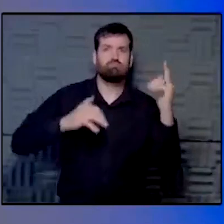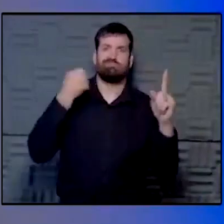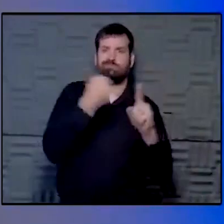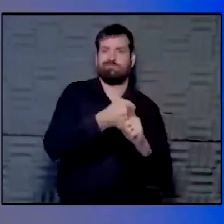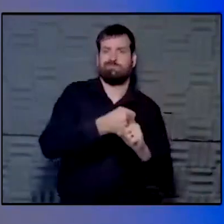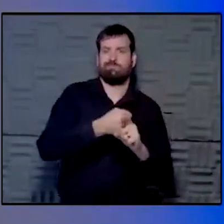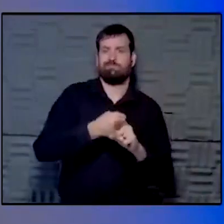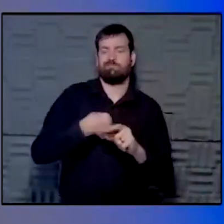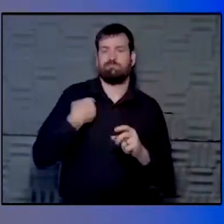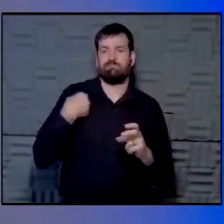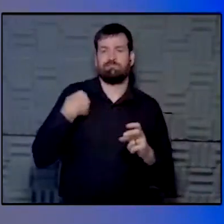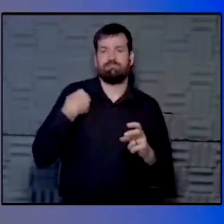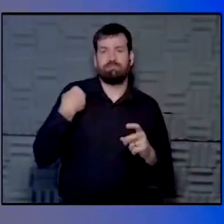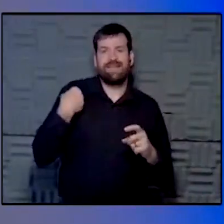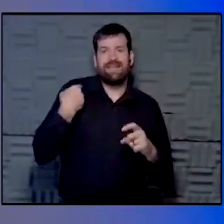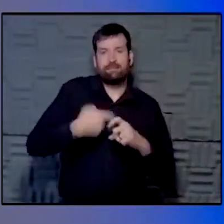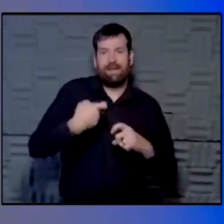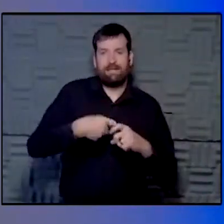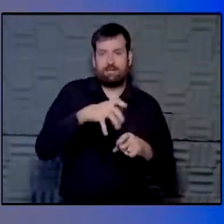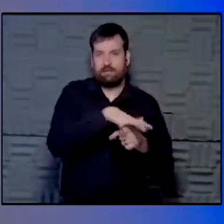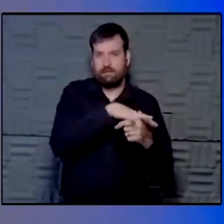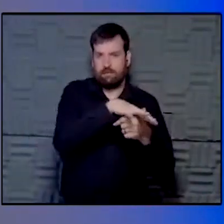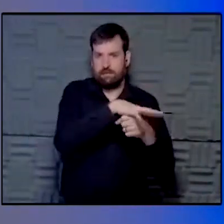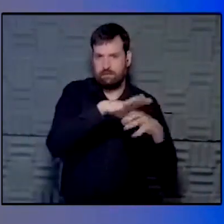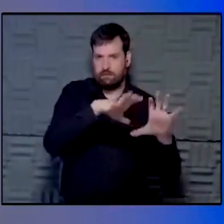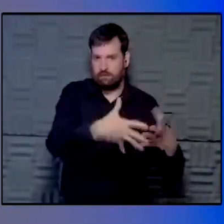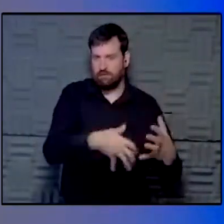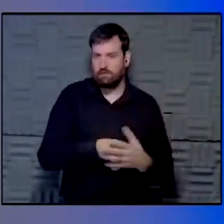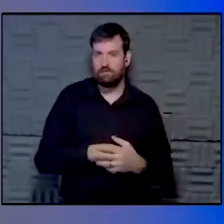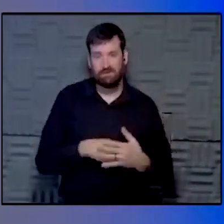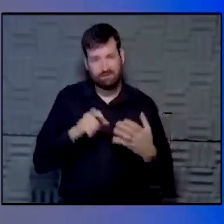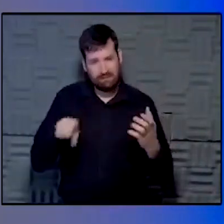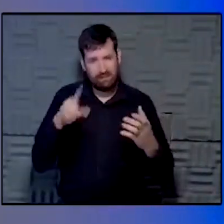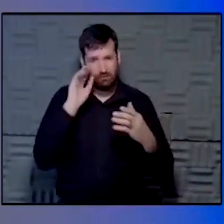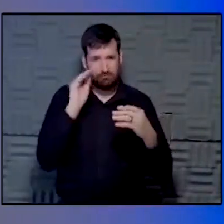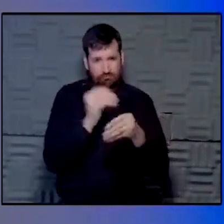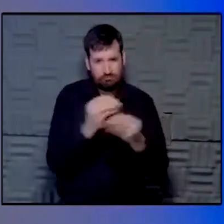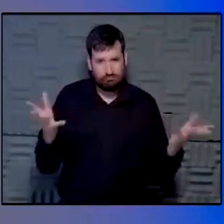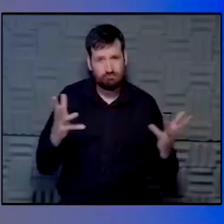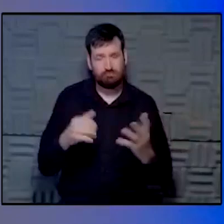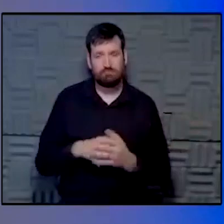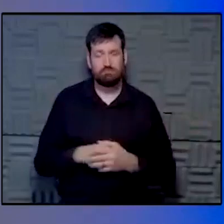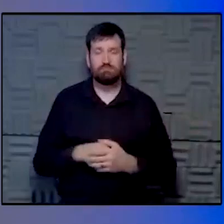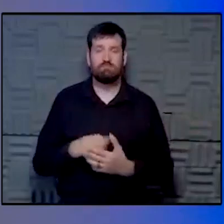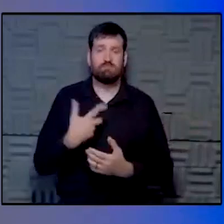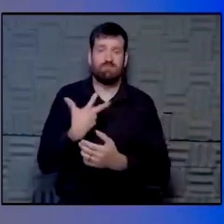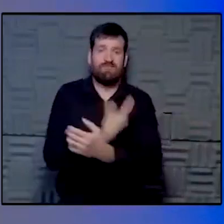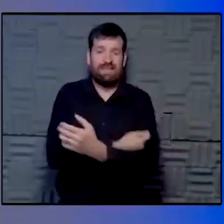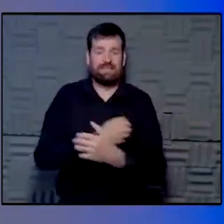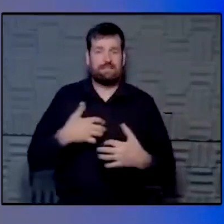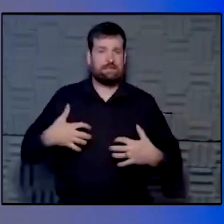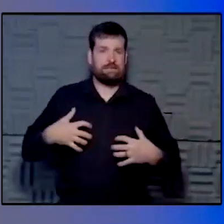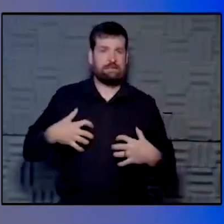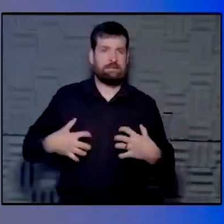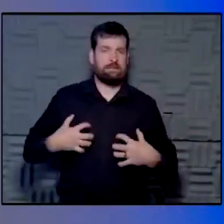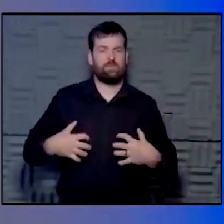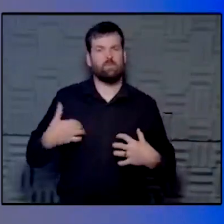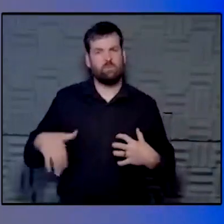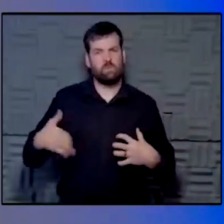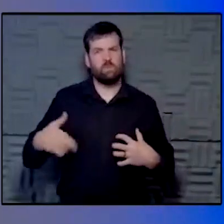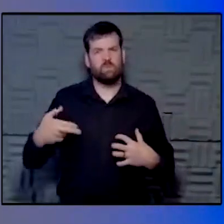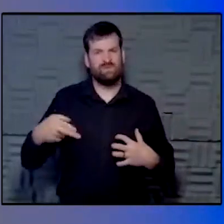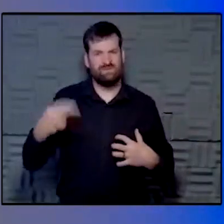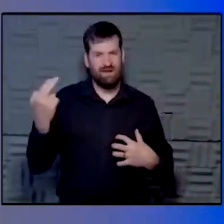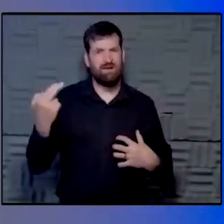Hispanics, and so we need to get that message out to them because vaccine hesitancy is very high in